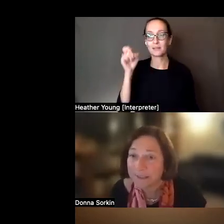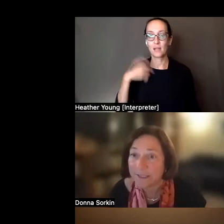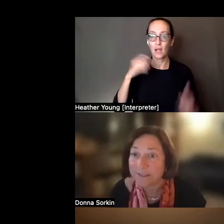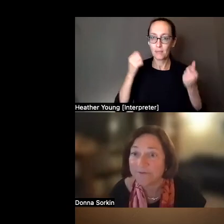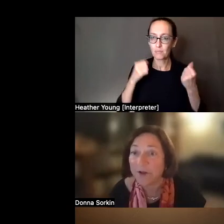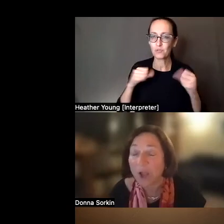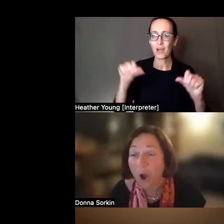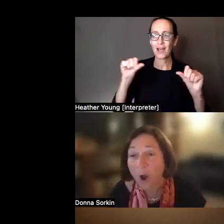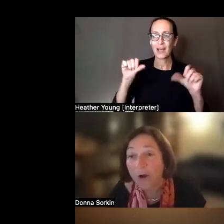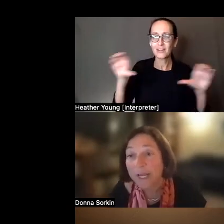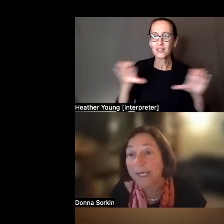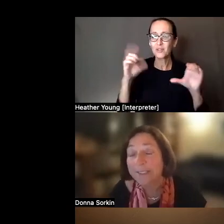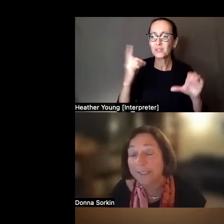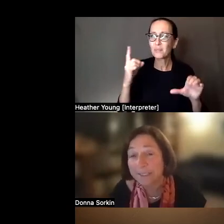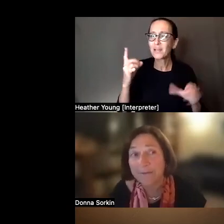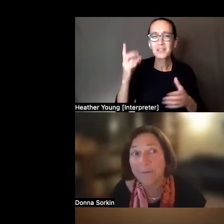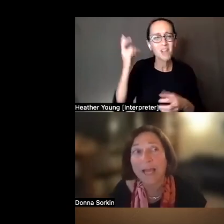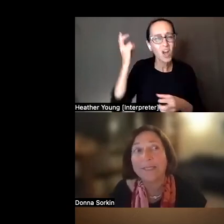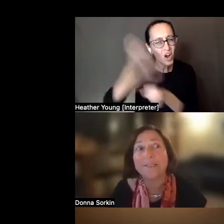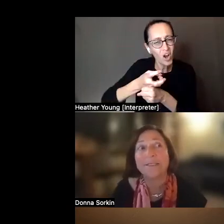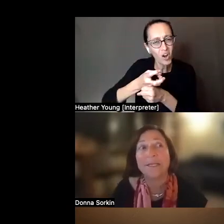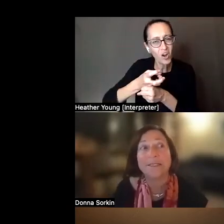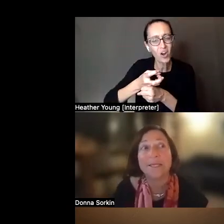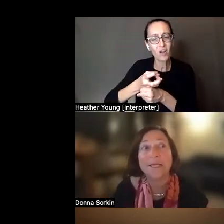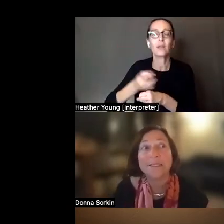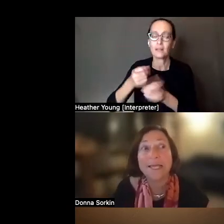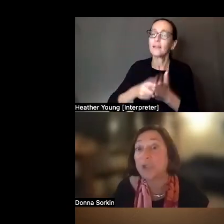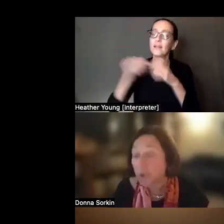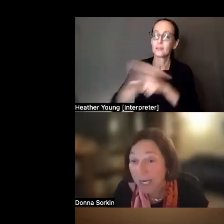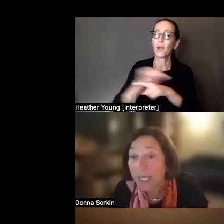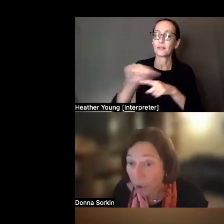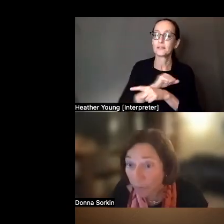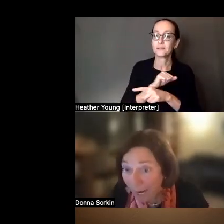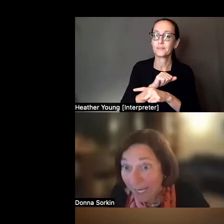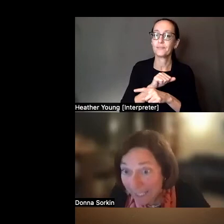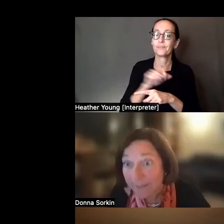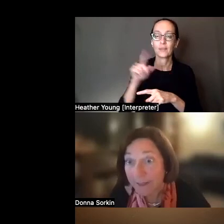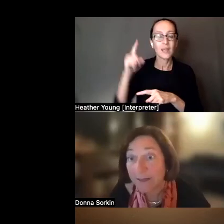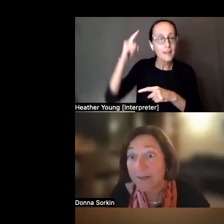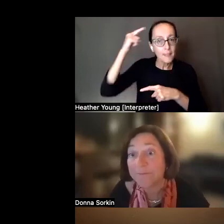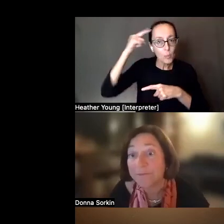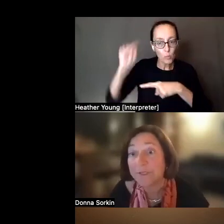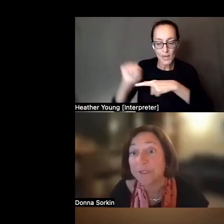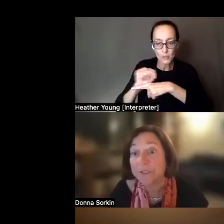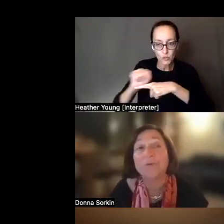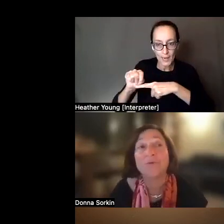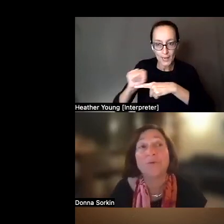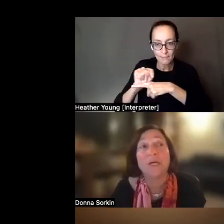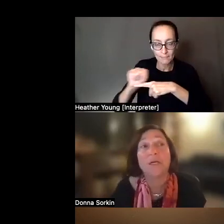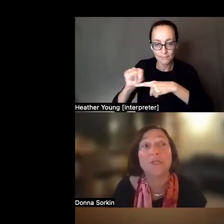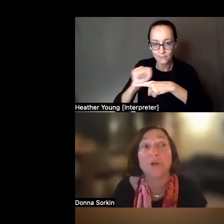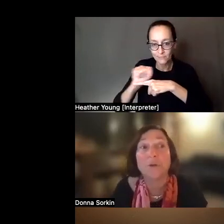that's fairly hard, and it does take practice. It does take training your brain